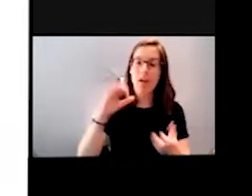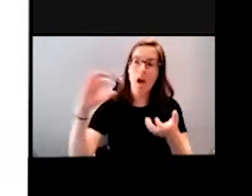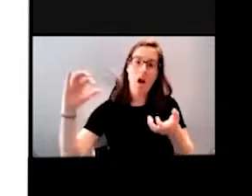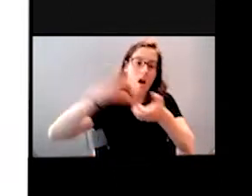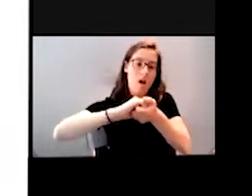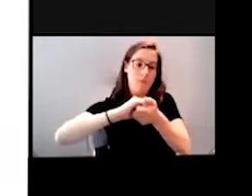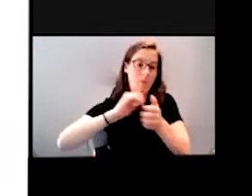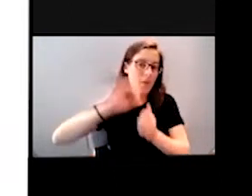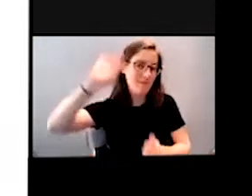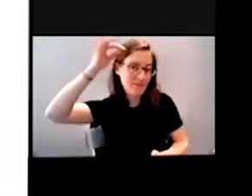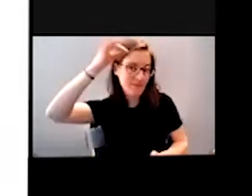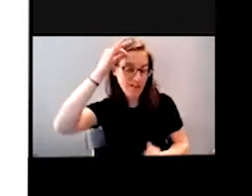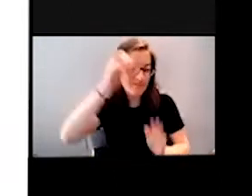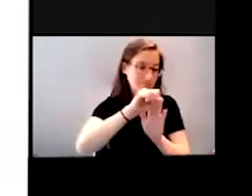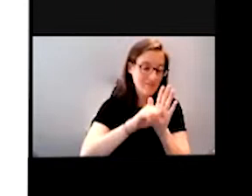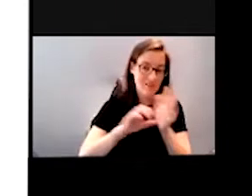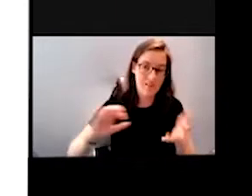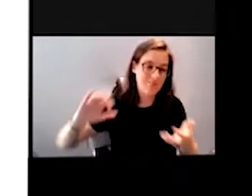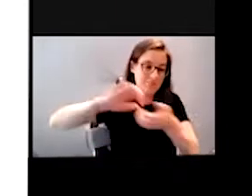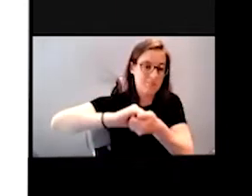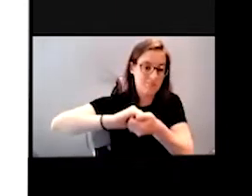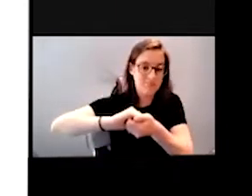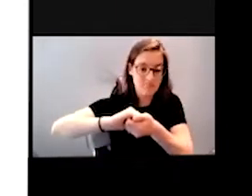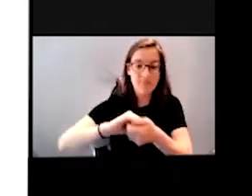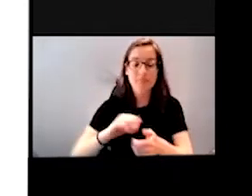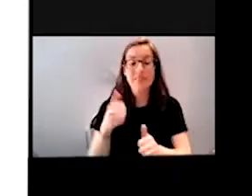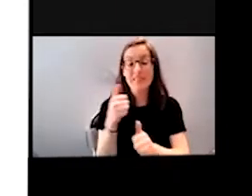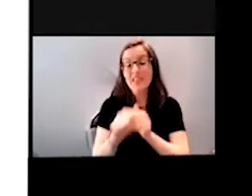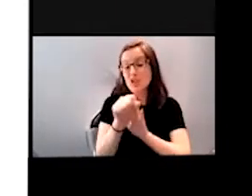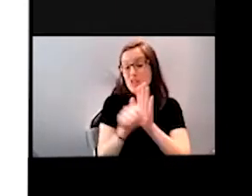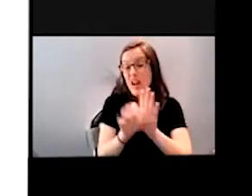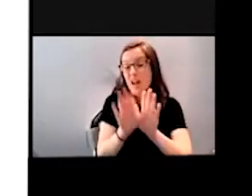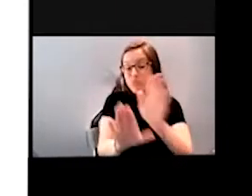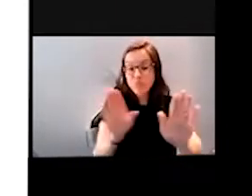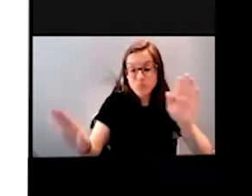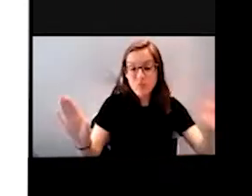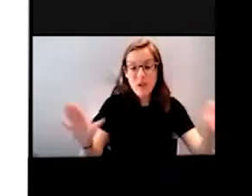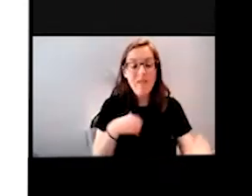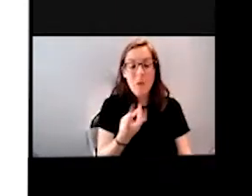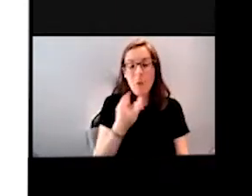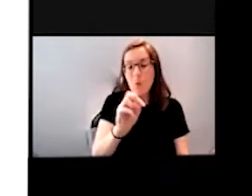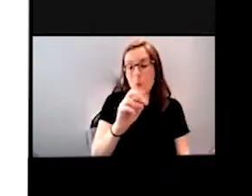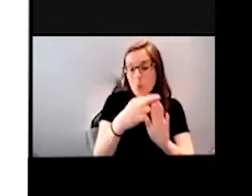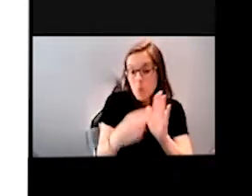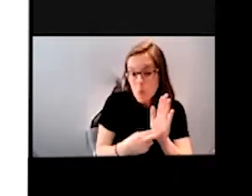state's Medicaid program is vastly different with eligibility and what it covers.